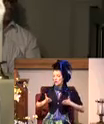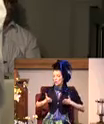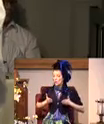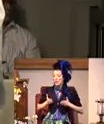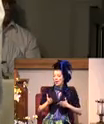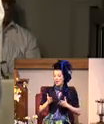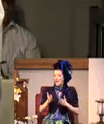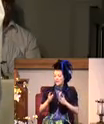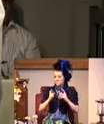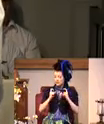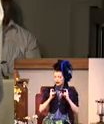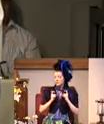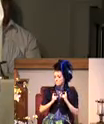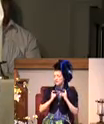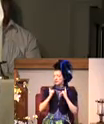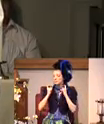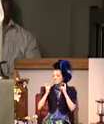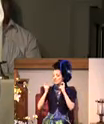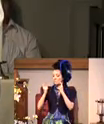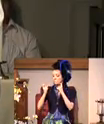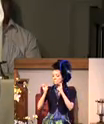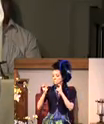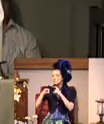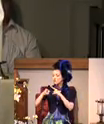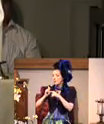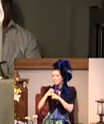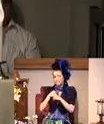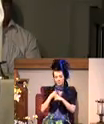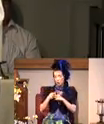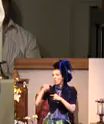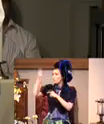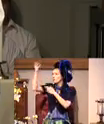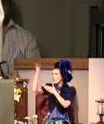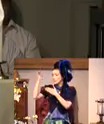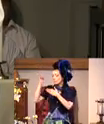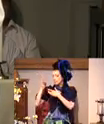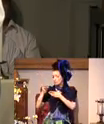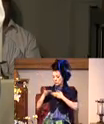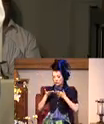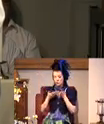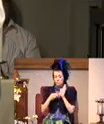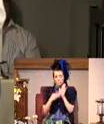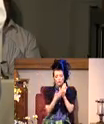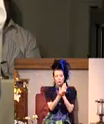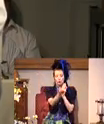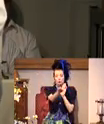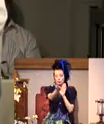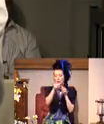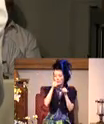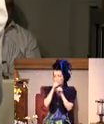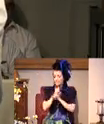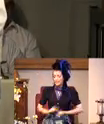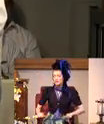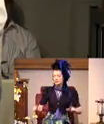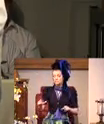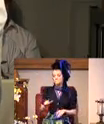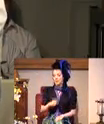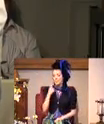given is directly from you. Bless my lips of clay, I pray in Jesus'